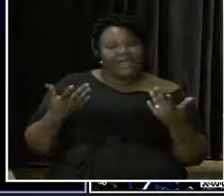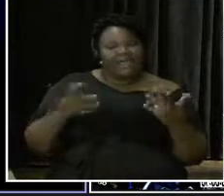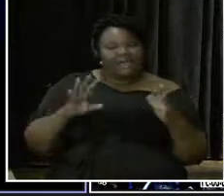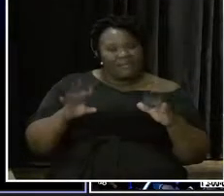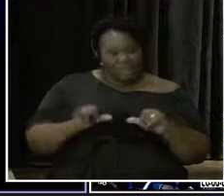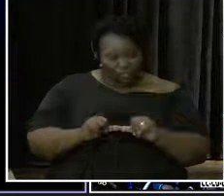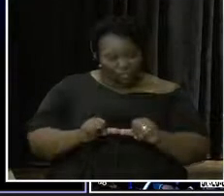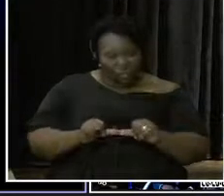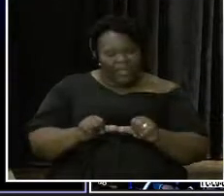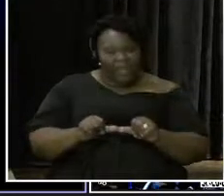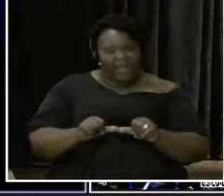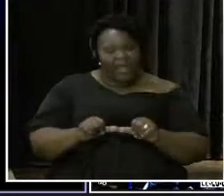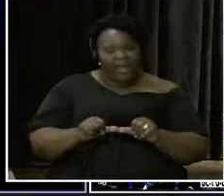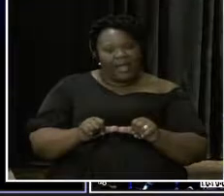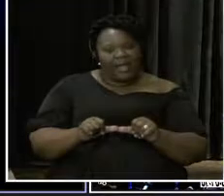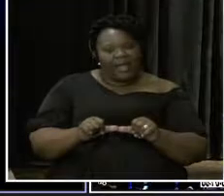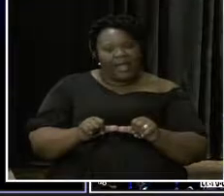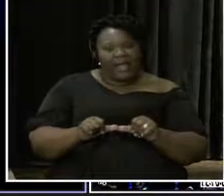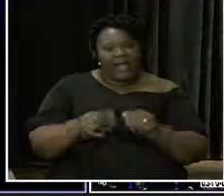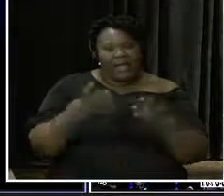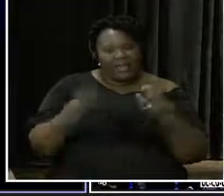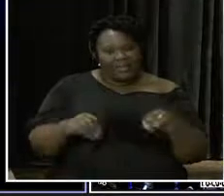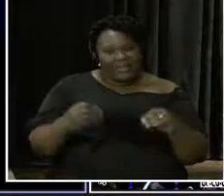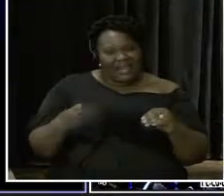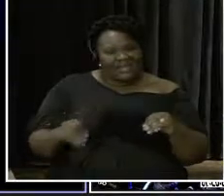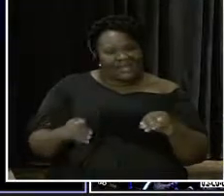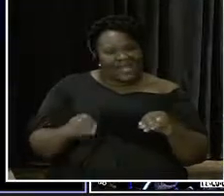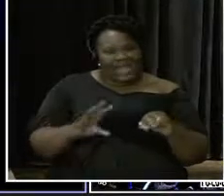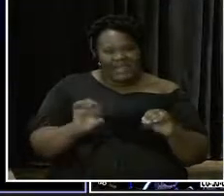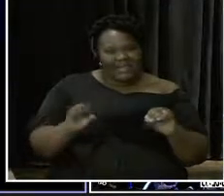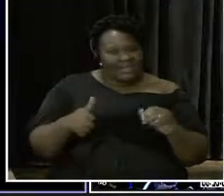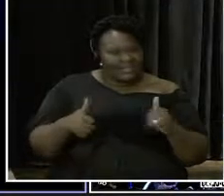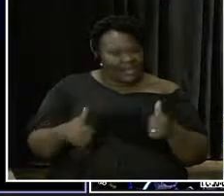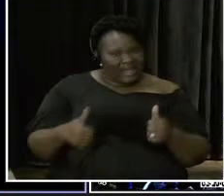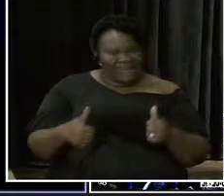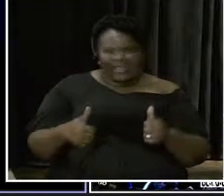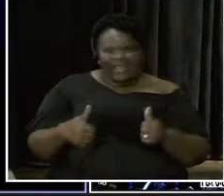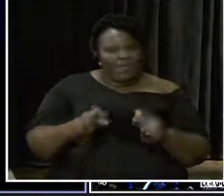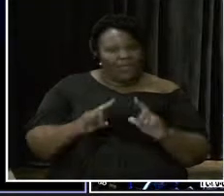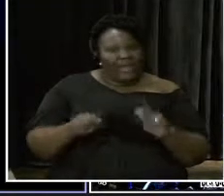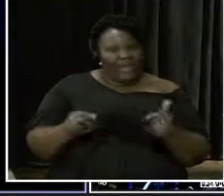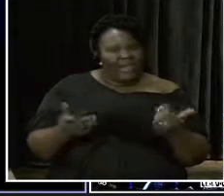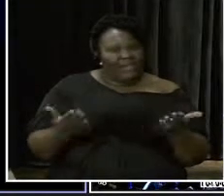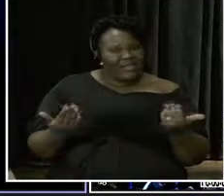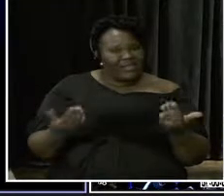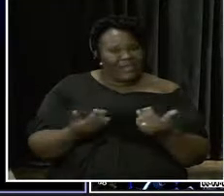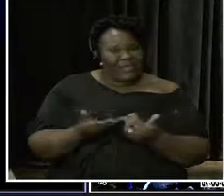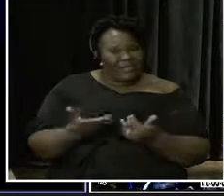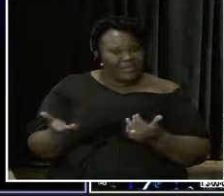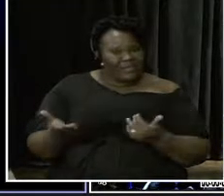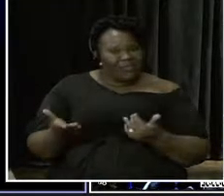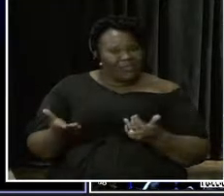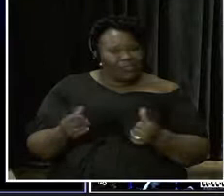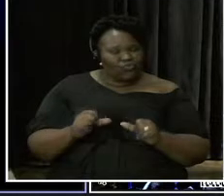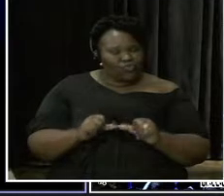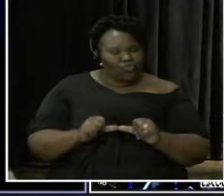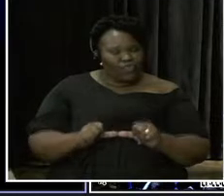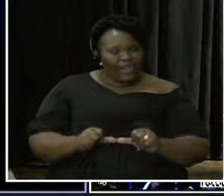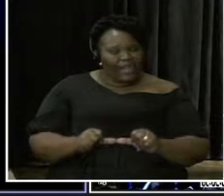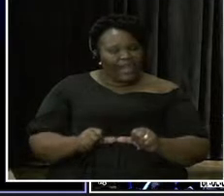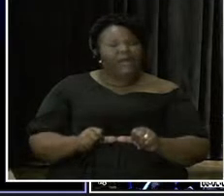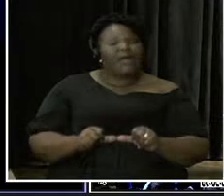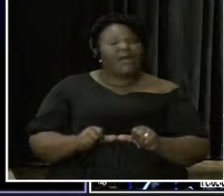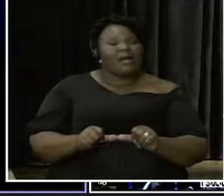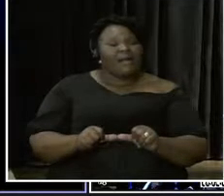their work, when businesses are not doing well, you can't therefore expect that those businesses and residents should